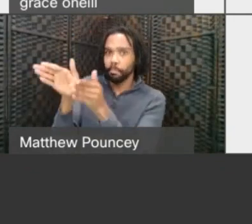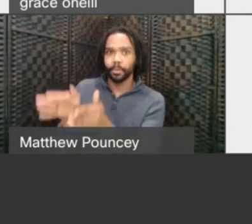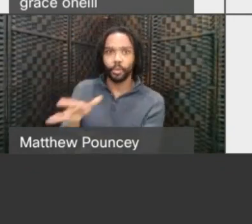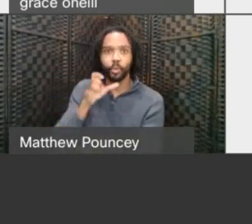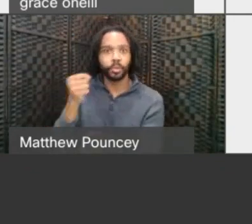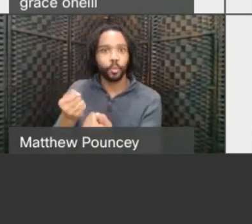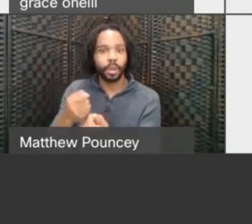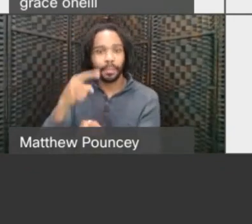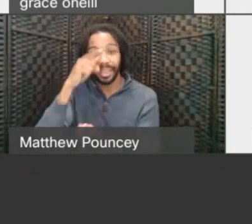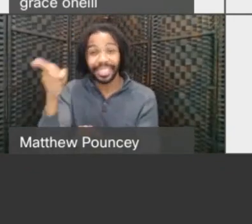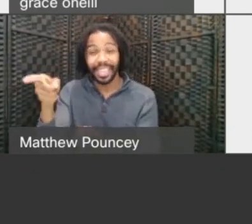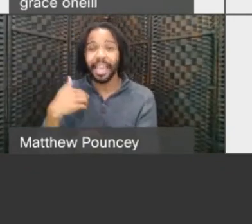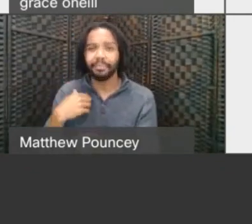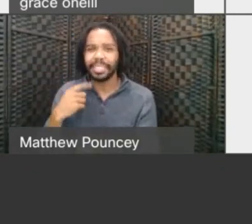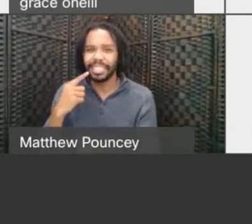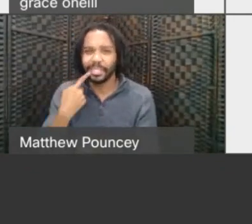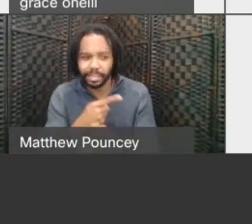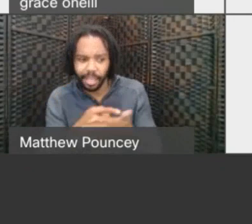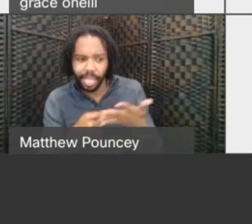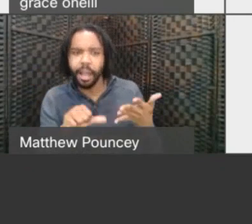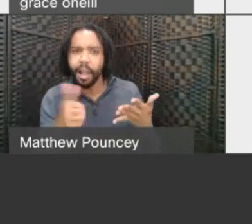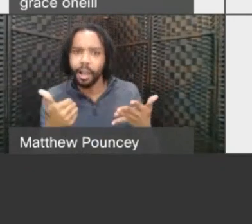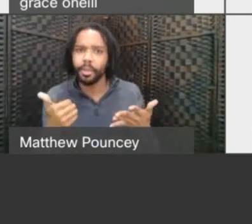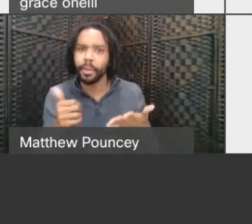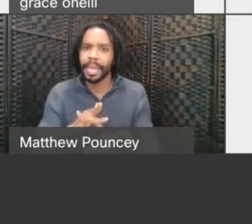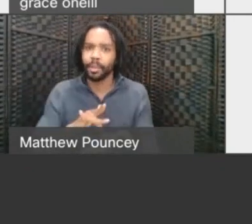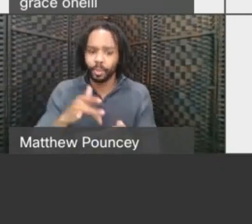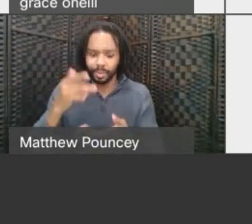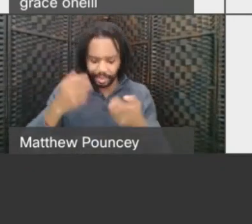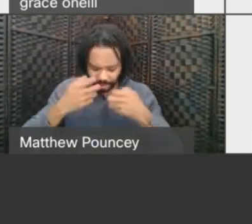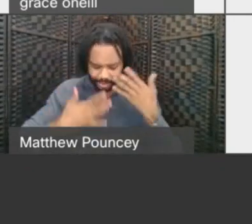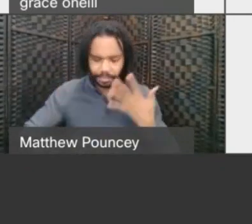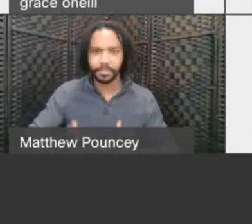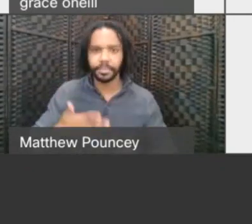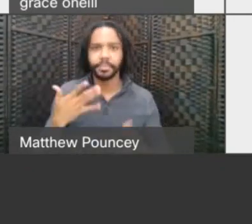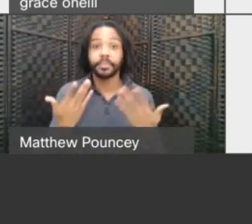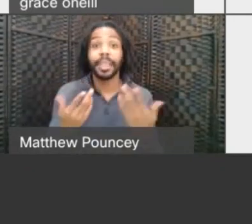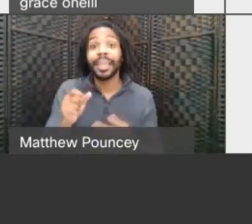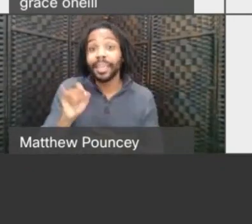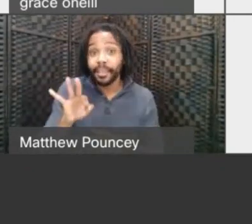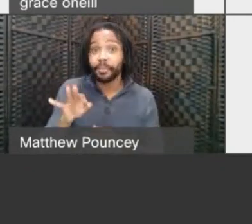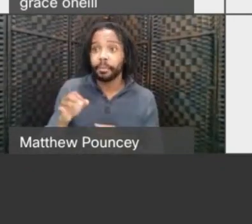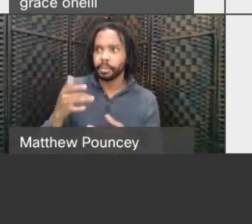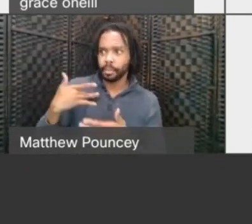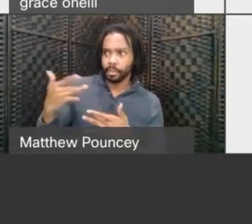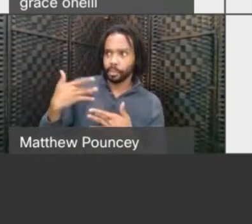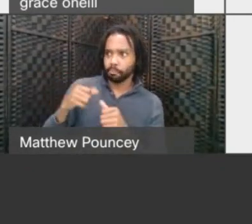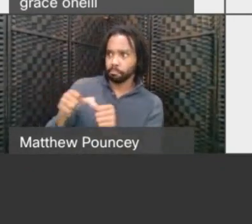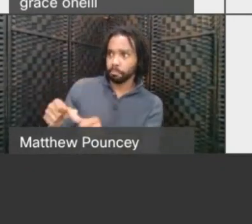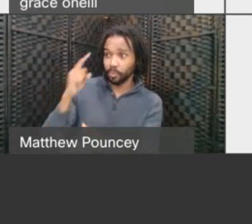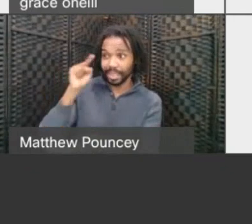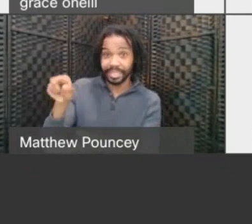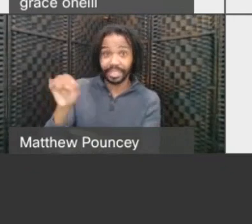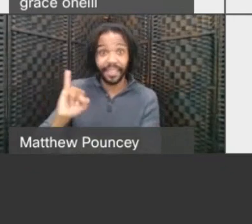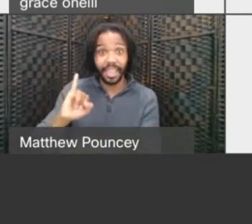severely immunocompromised or with critical illness. If concerns exist for infection to last more than